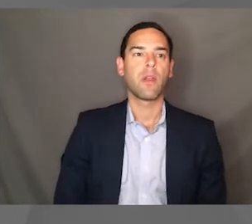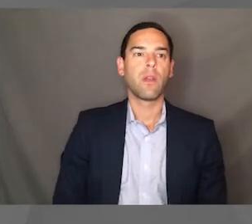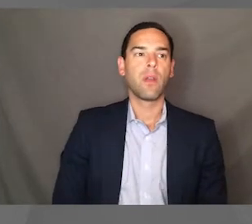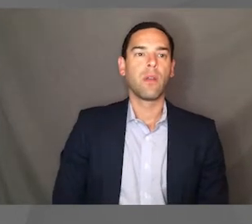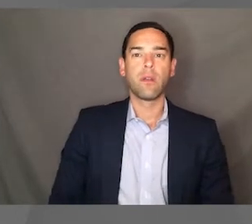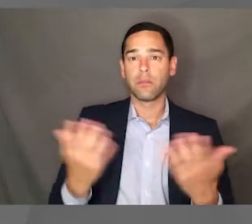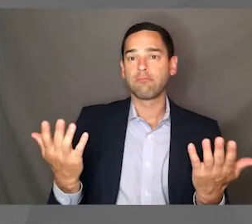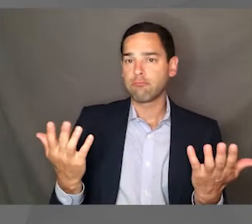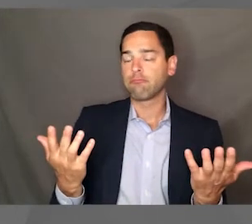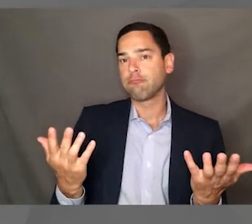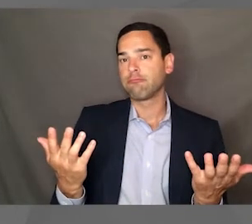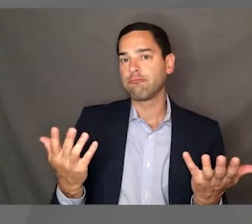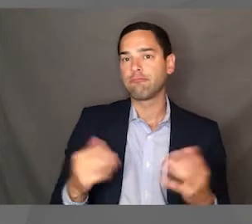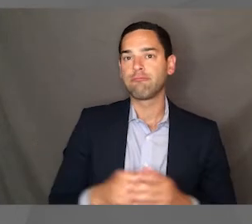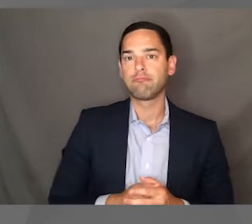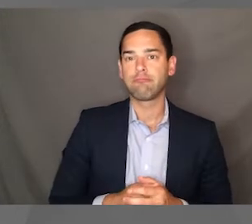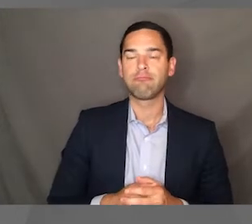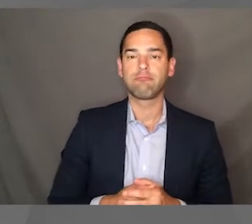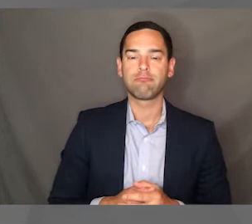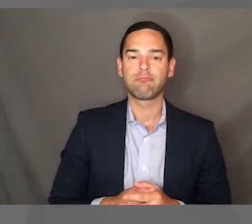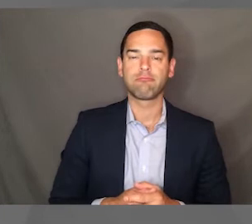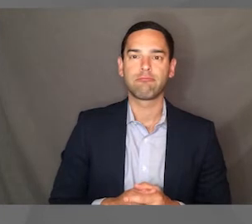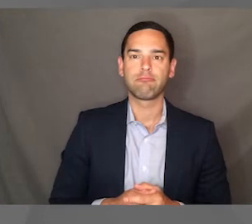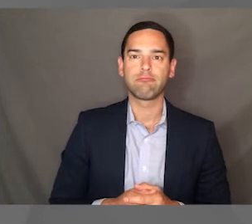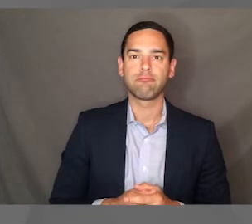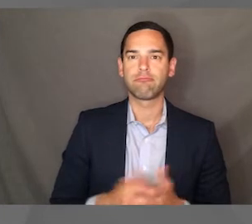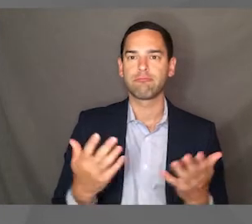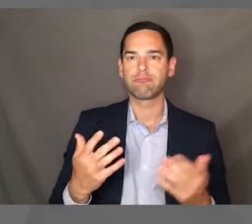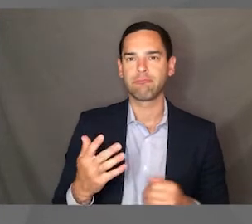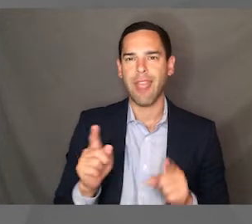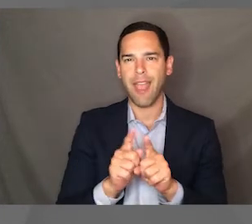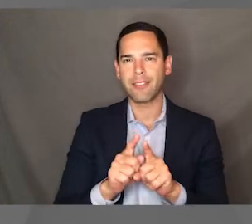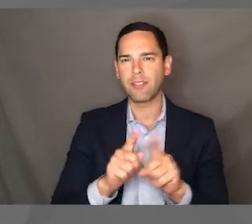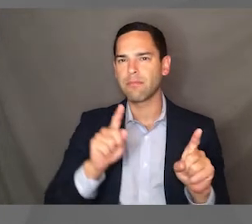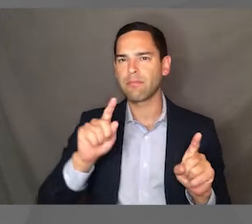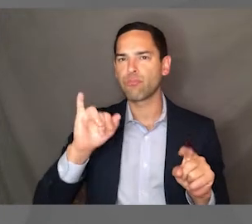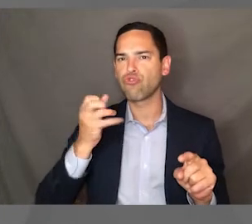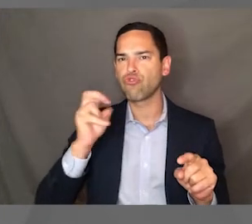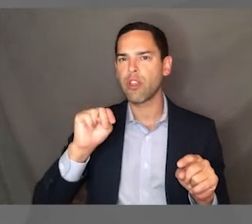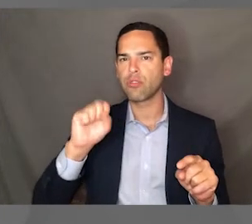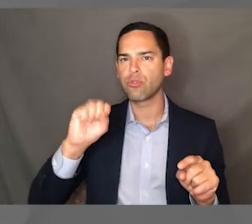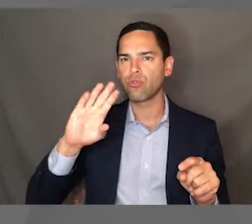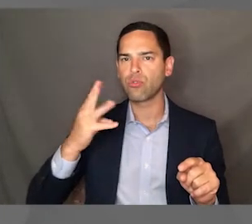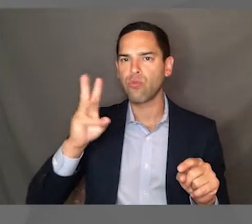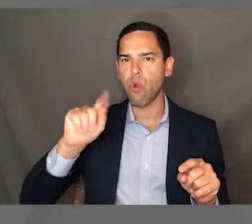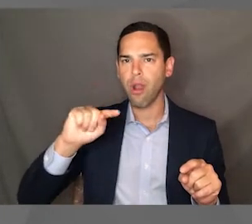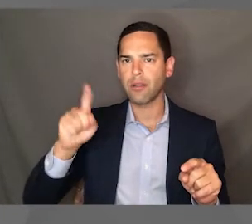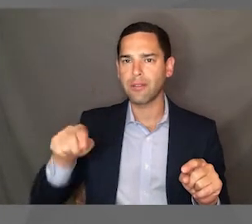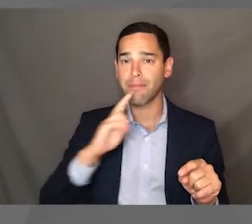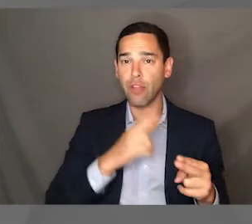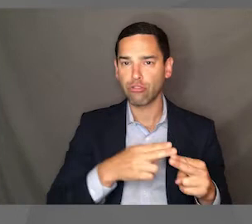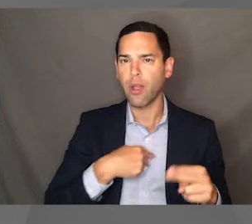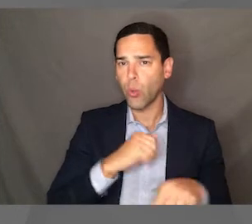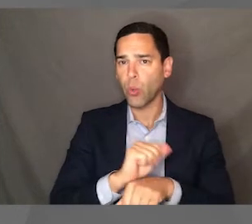including what Ms. Schwartz mentioned, I do work in Washington, D.C.,